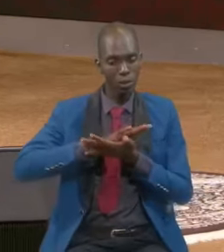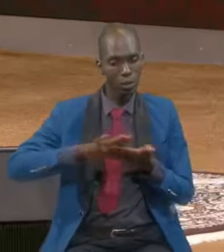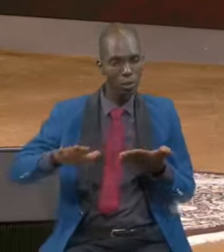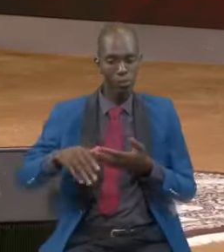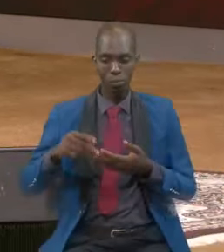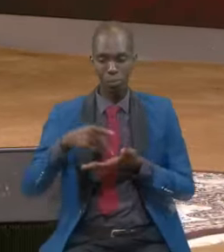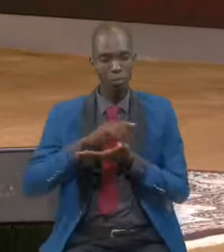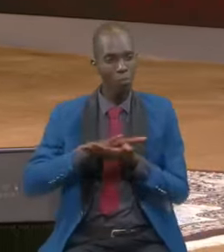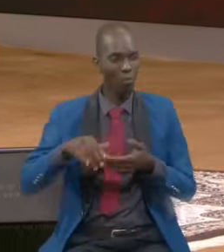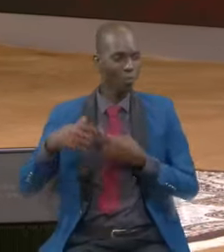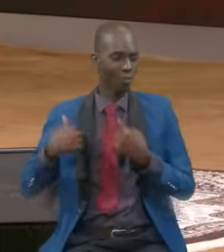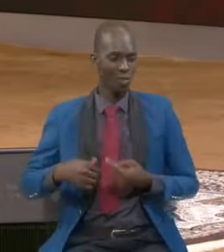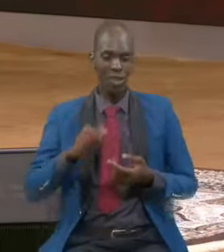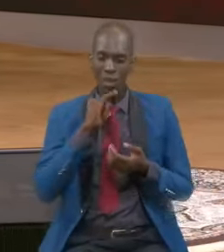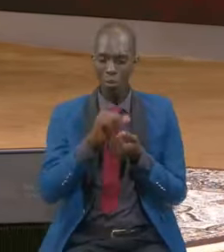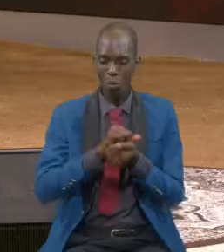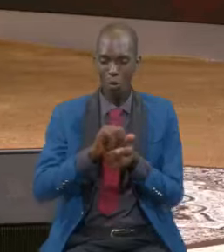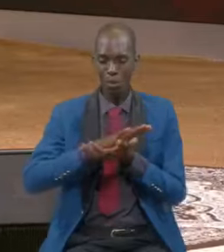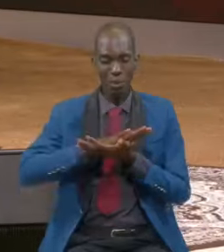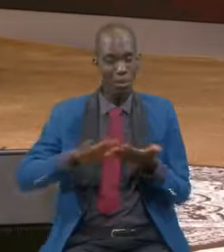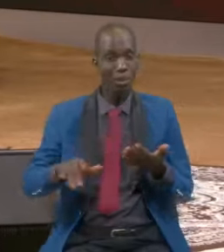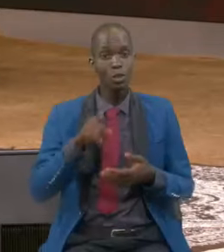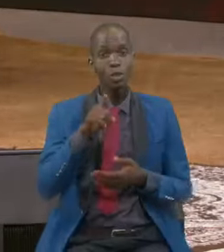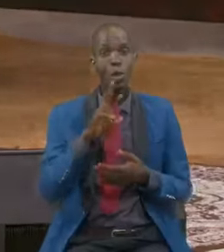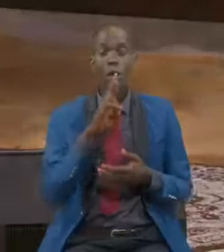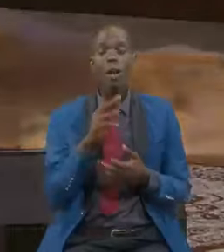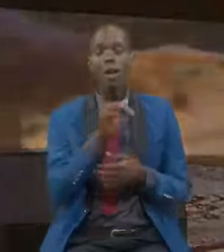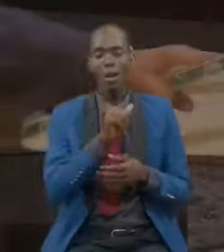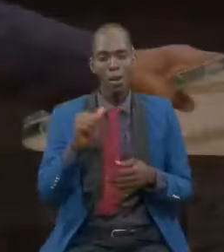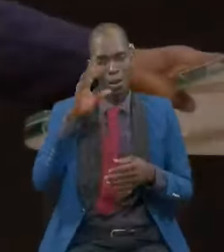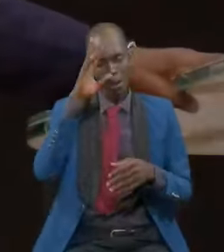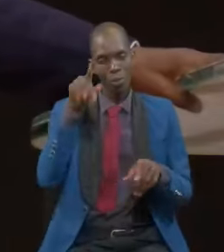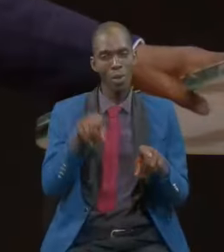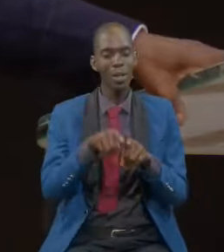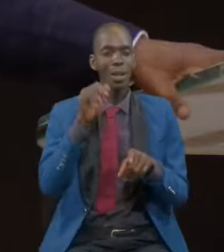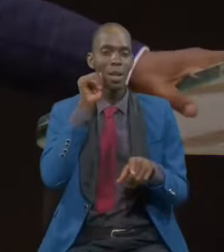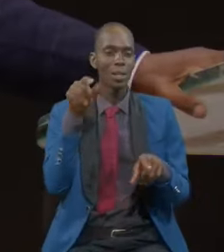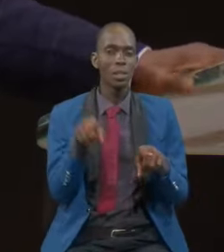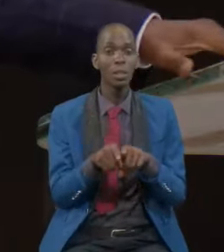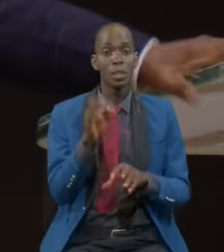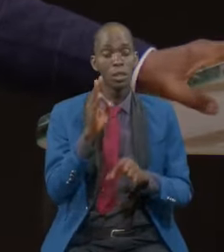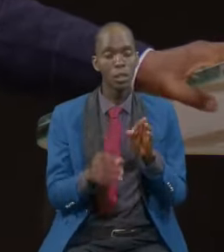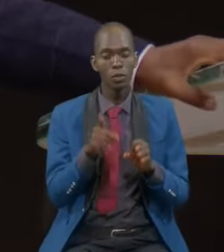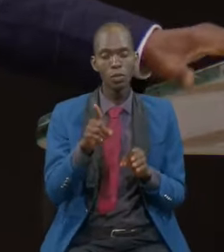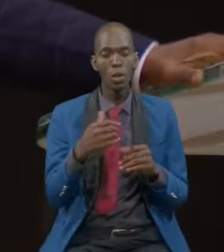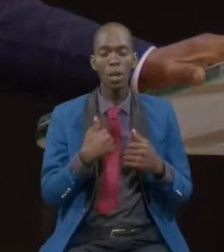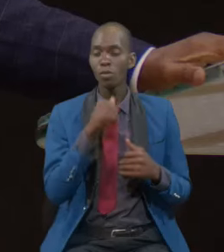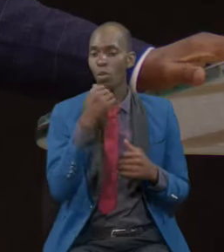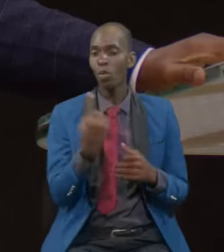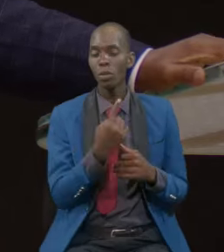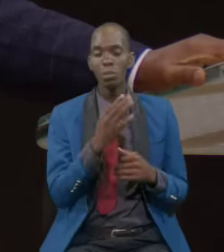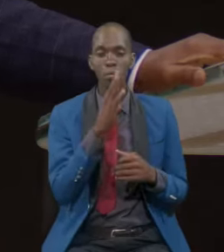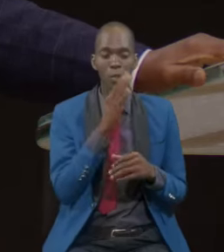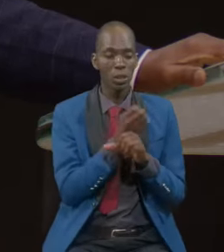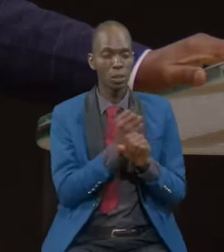your life is renewed. You are a brother. Maybe you've gone beyond salvation, sanctification. You're